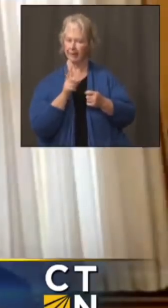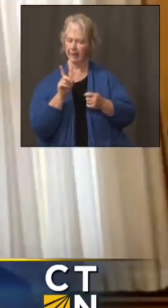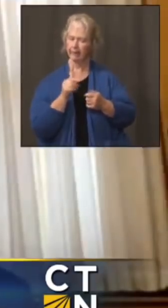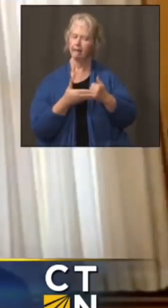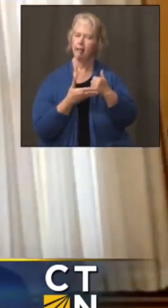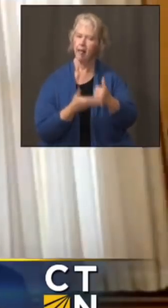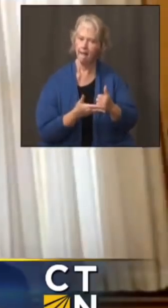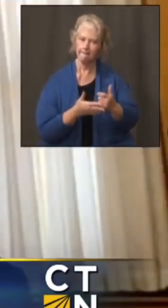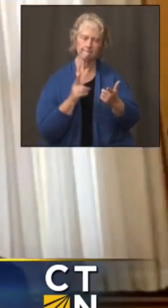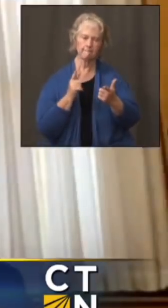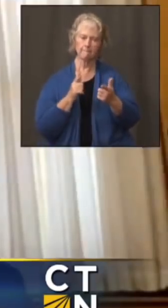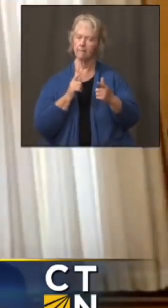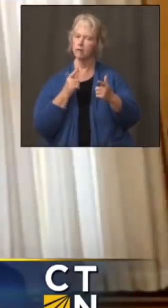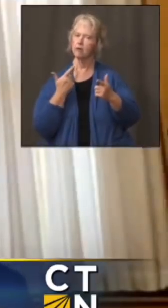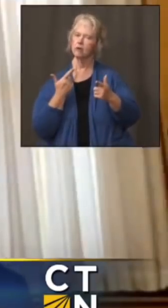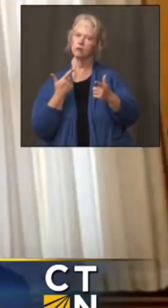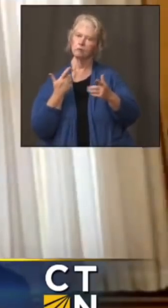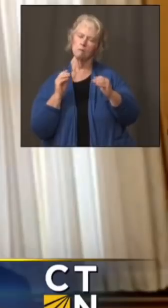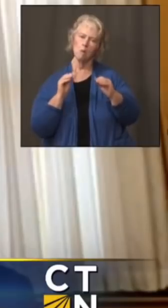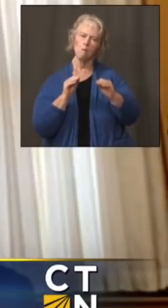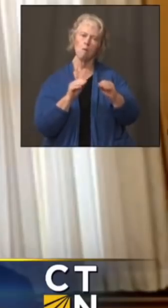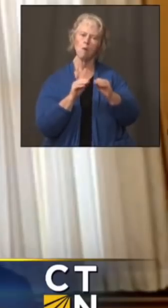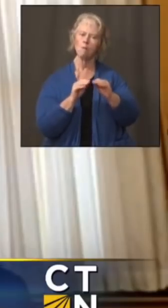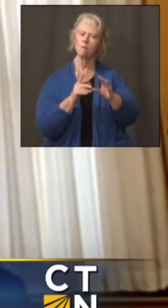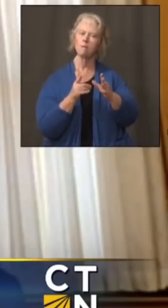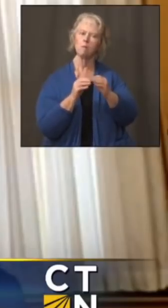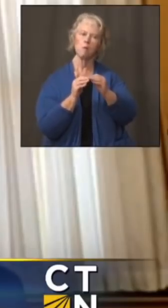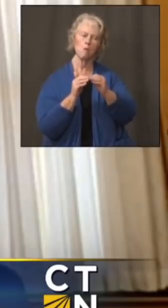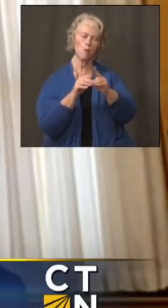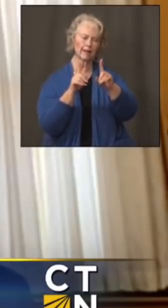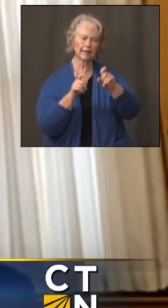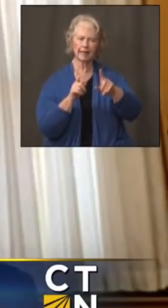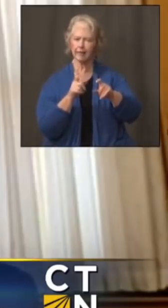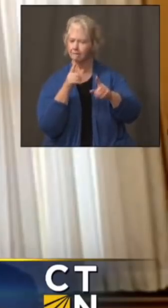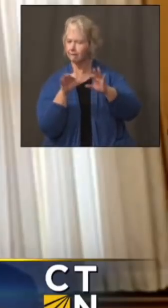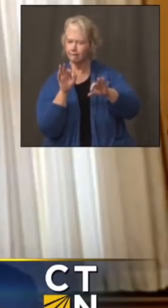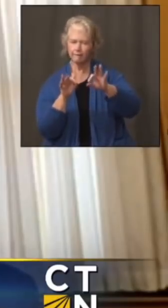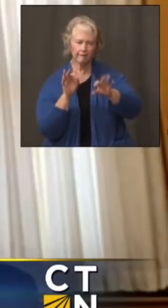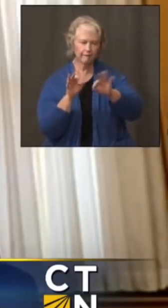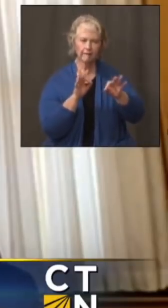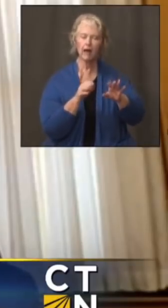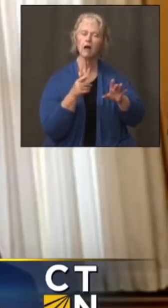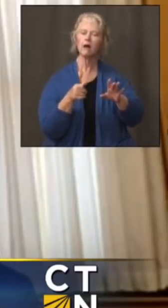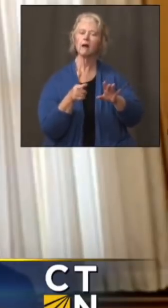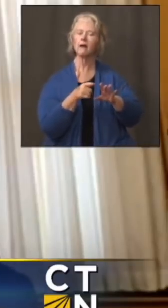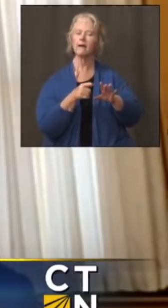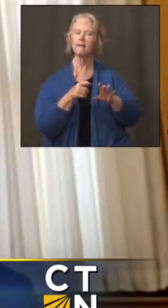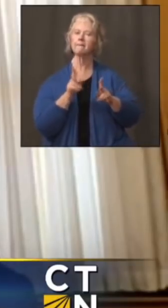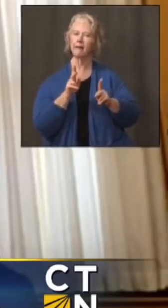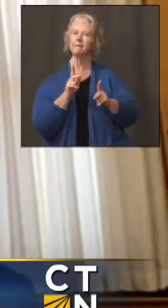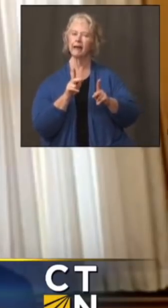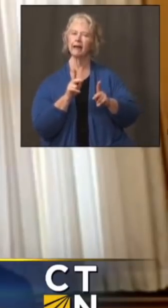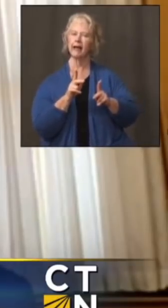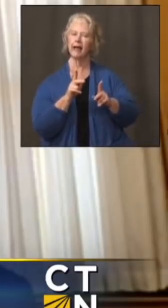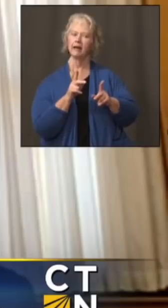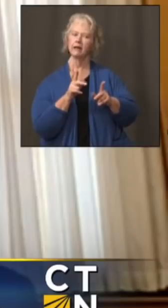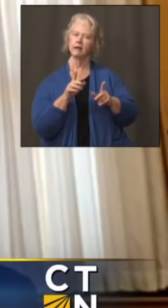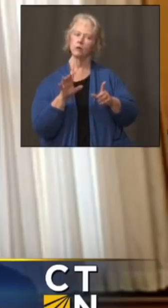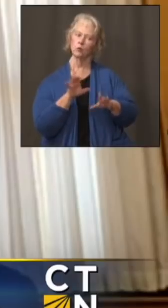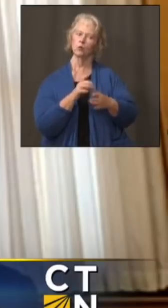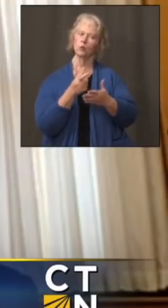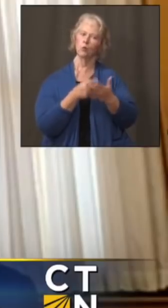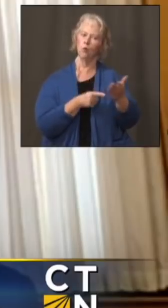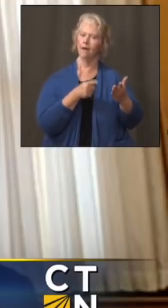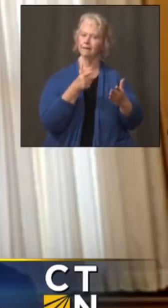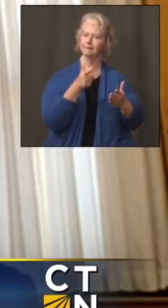to flood a lot of additional testing into that community, help identify all the cases so that people can take the public health steps that Commissioner